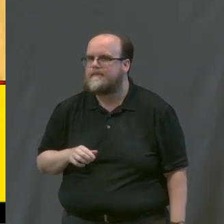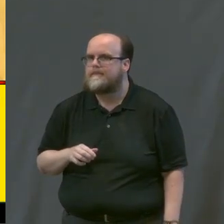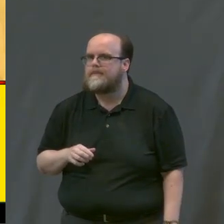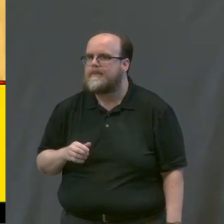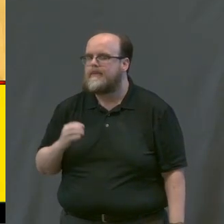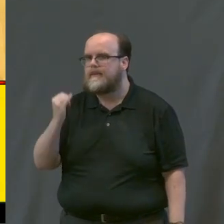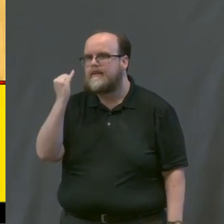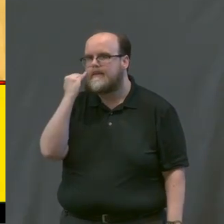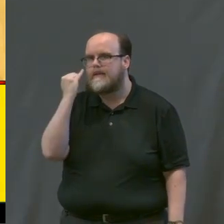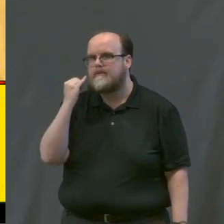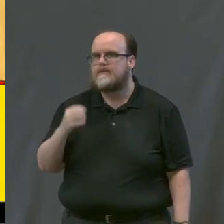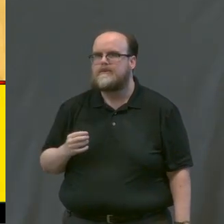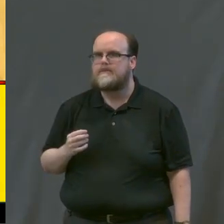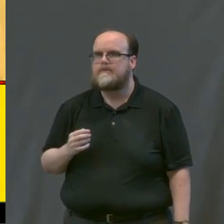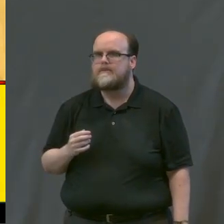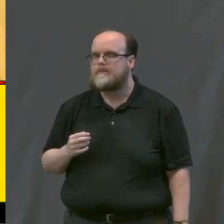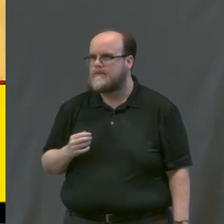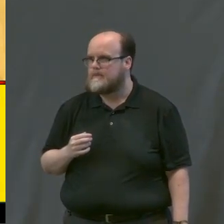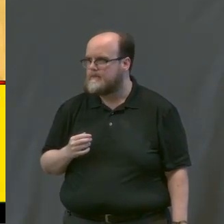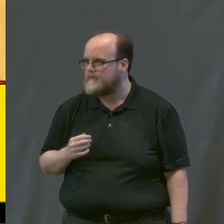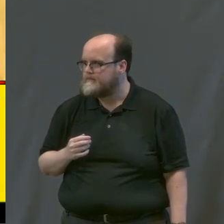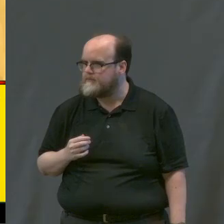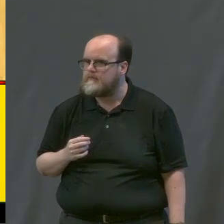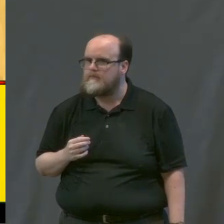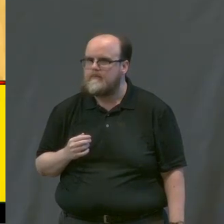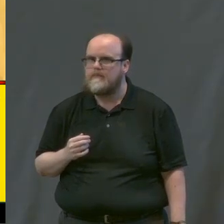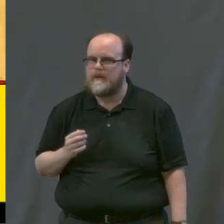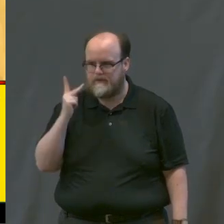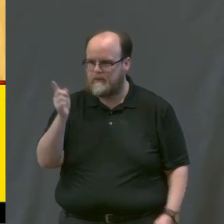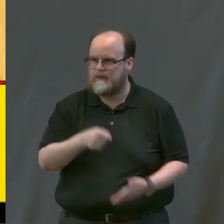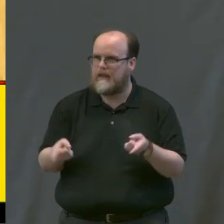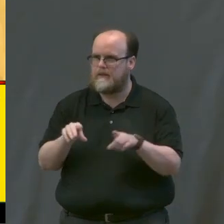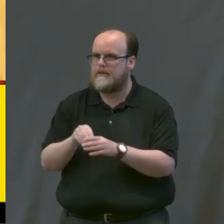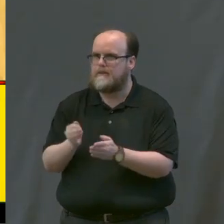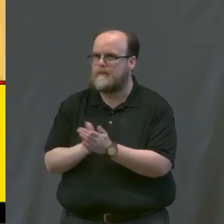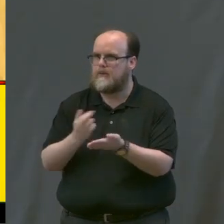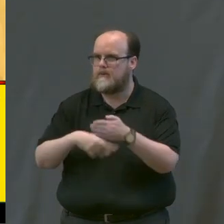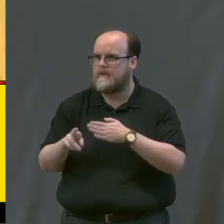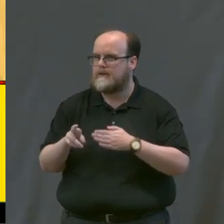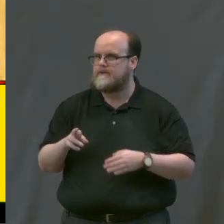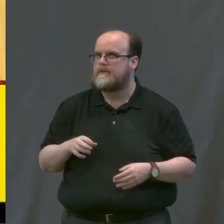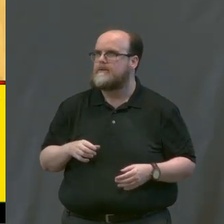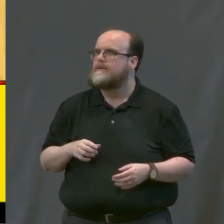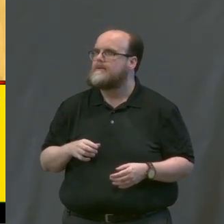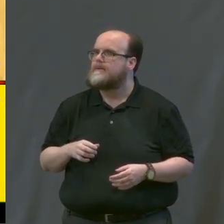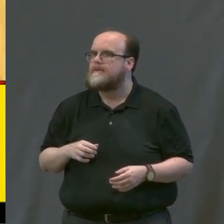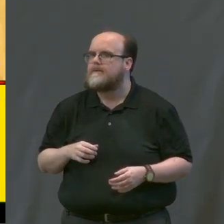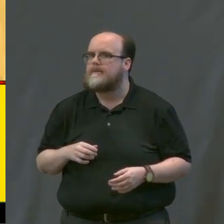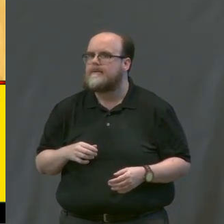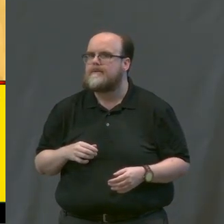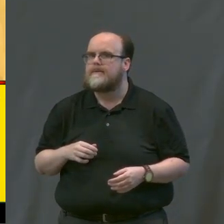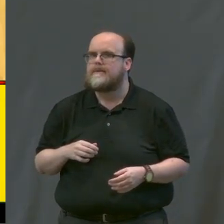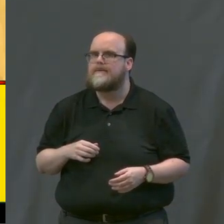If you look, and we'll see this in just a few moments, if you look at what's happening in the book of Revelation, Revelation,